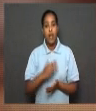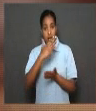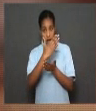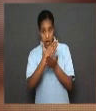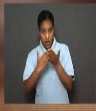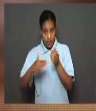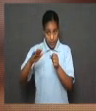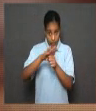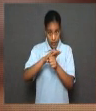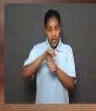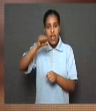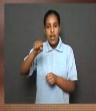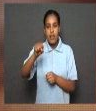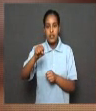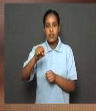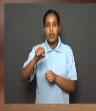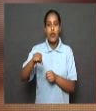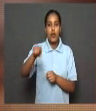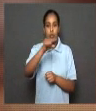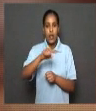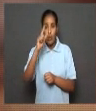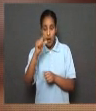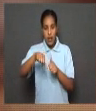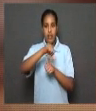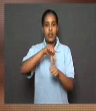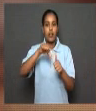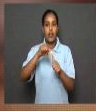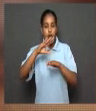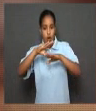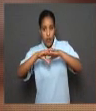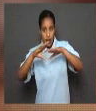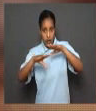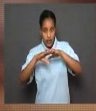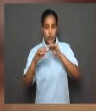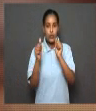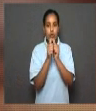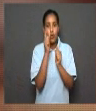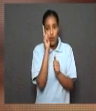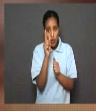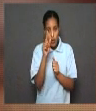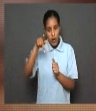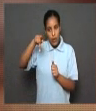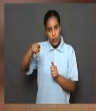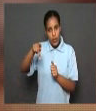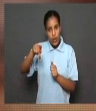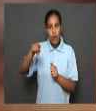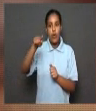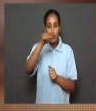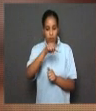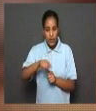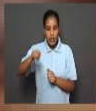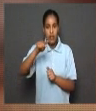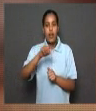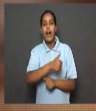half-filled s orbital of one atom overlaps with one of the p orbitals